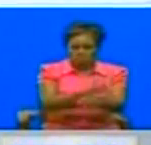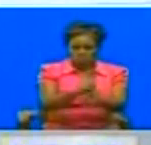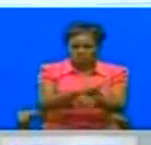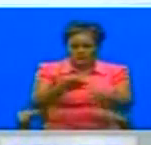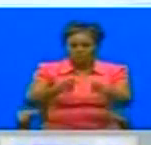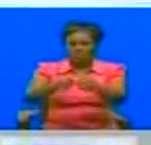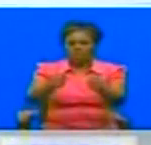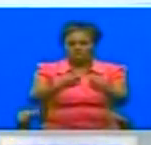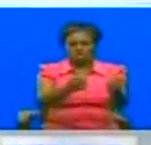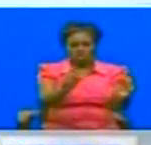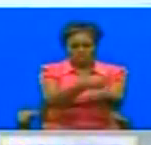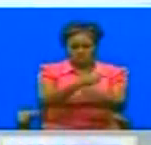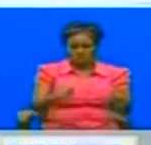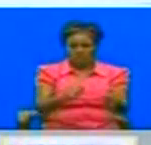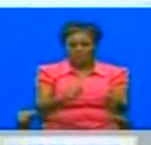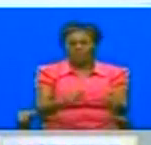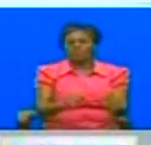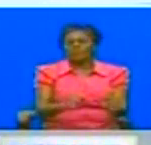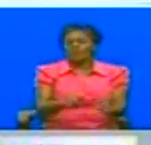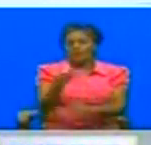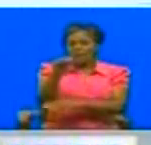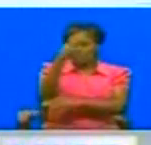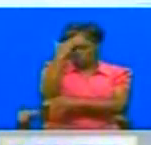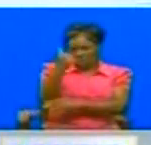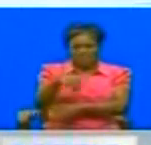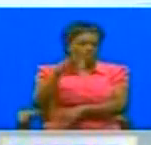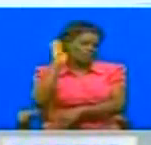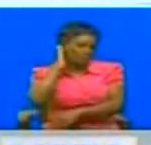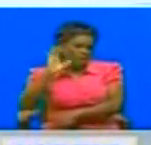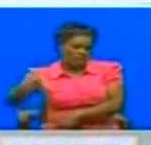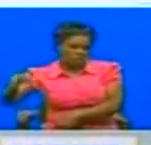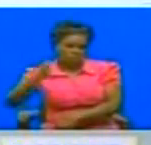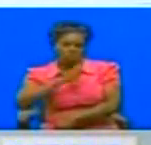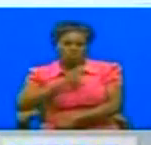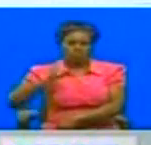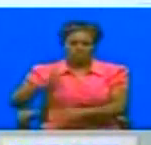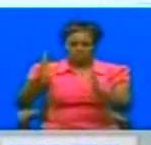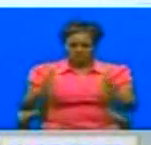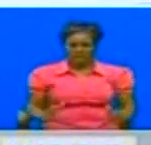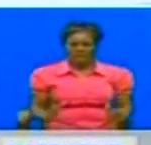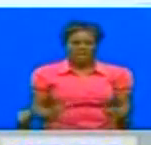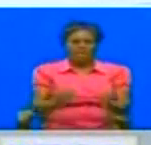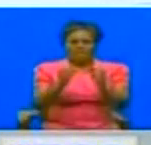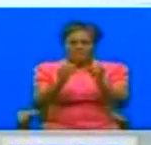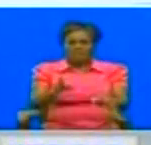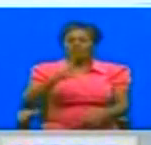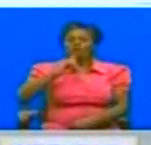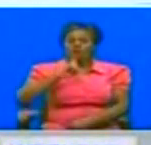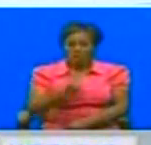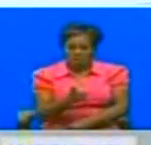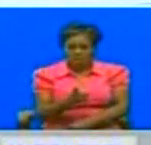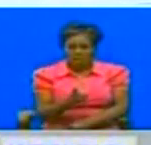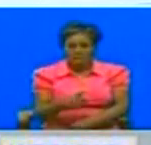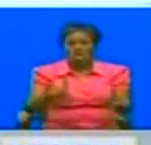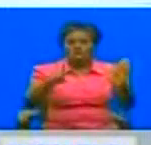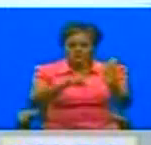be destroyed. We are calling for this because we've heard from county commissioners saying that if there's a directive from the president, by